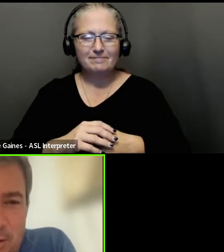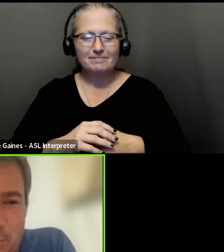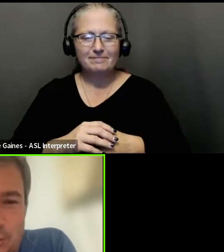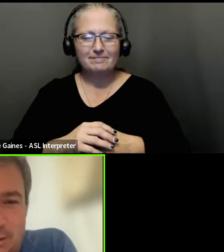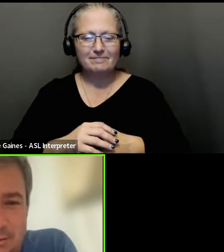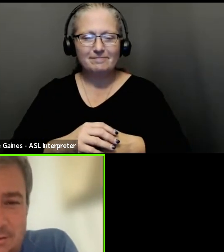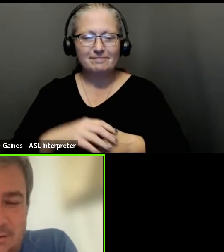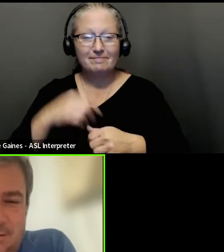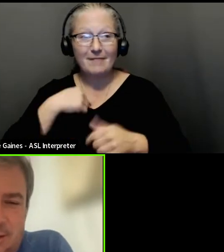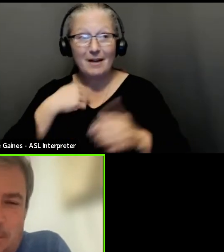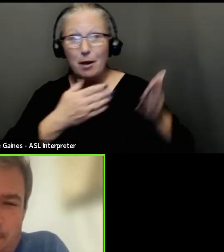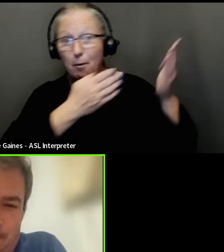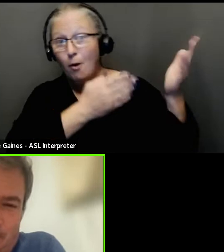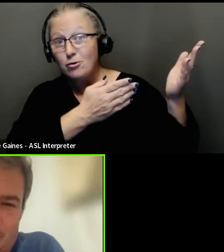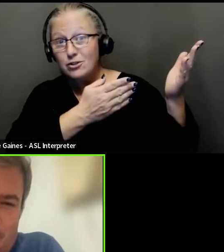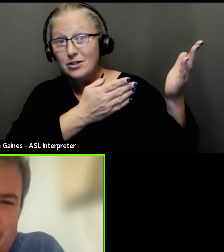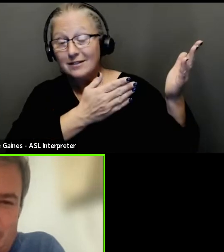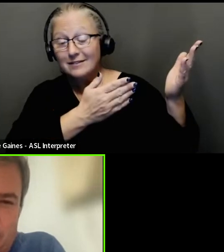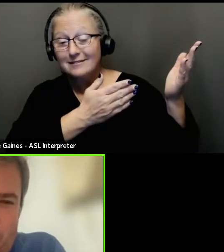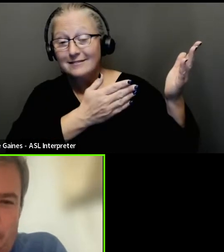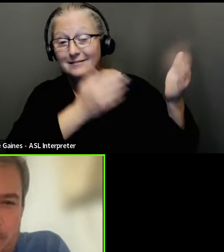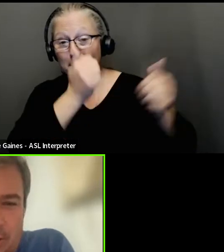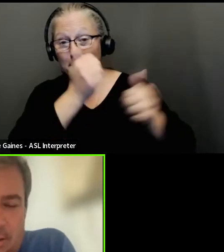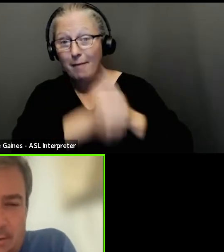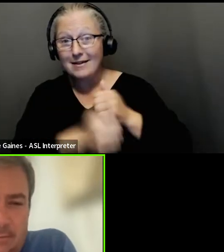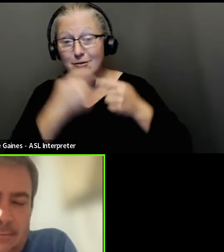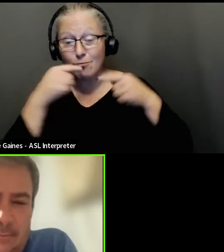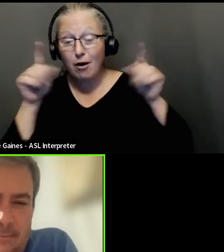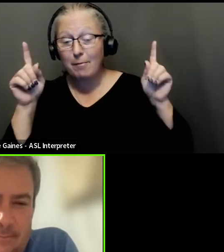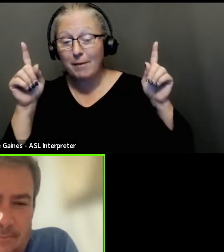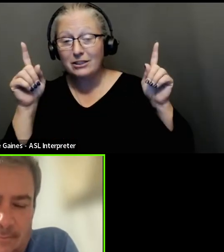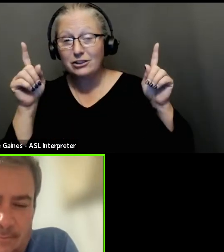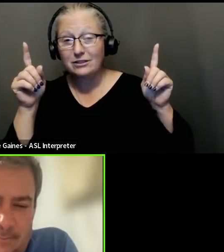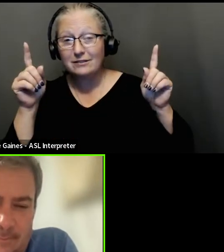Can I make a motion to pass this proclamation?